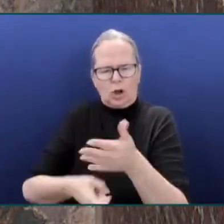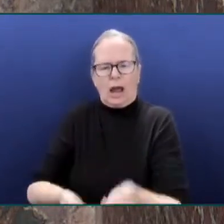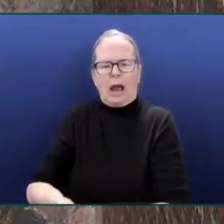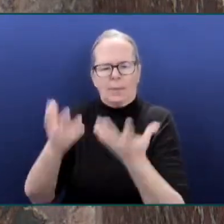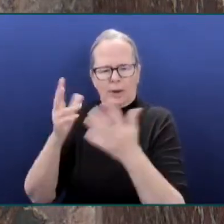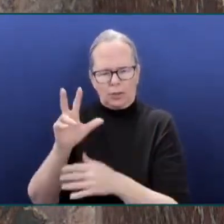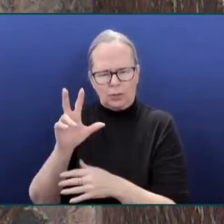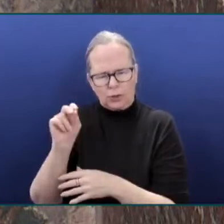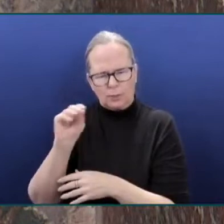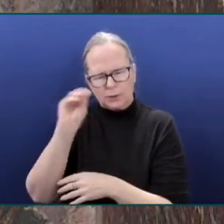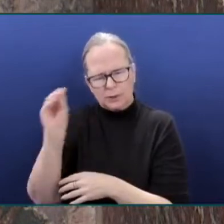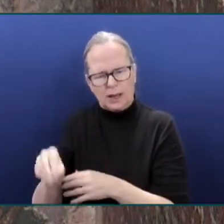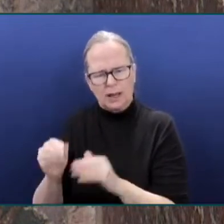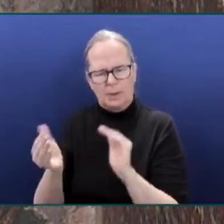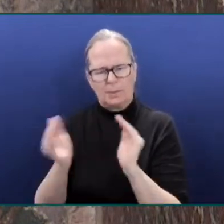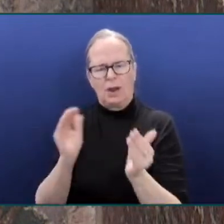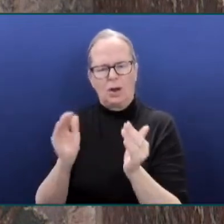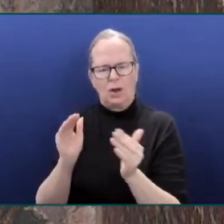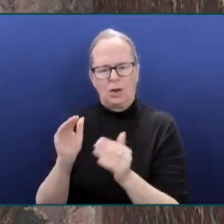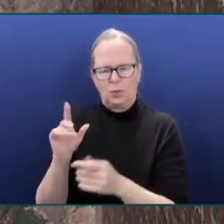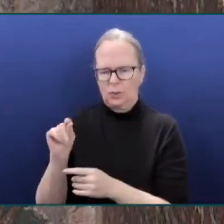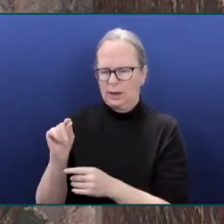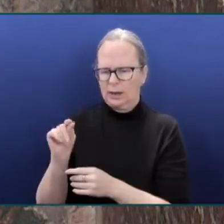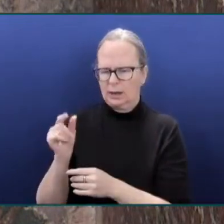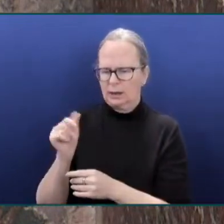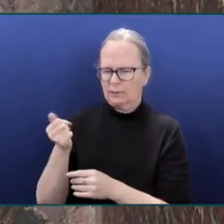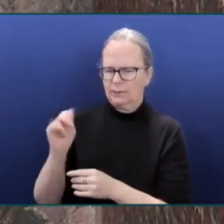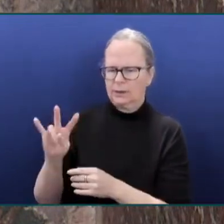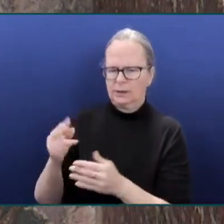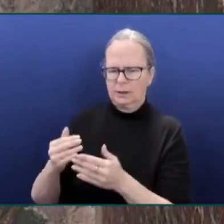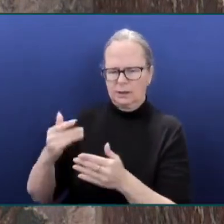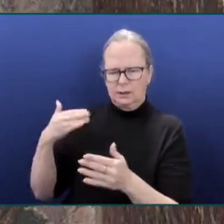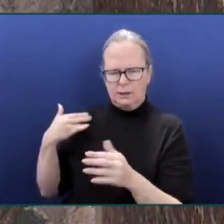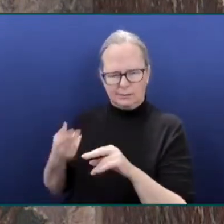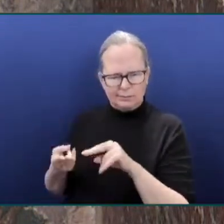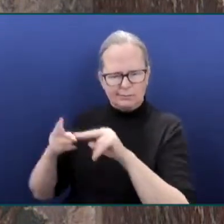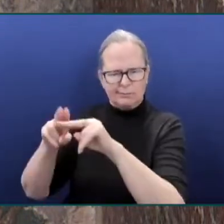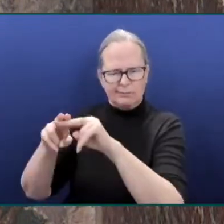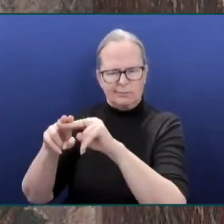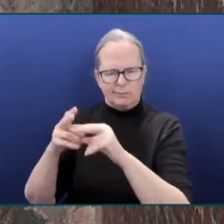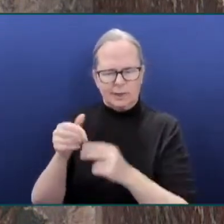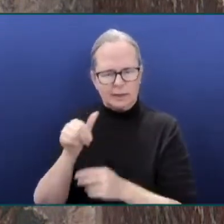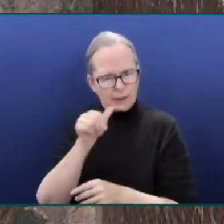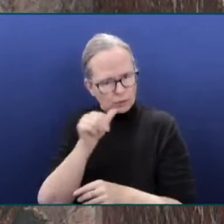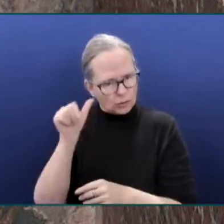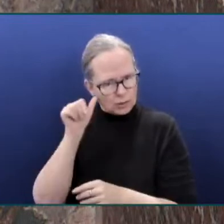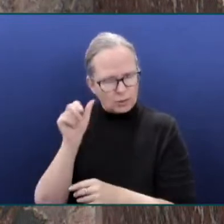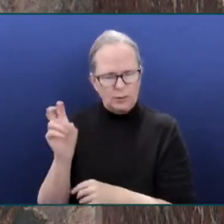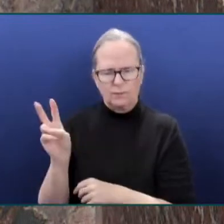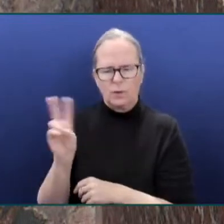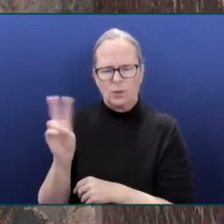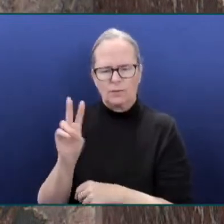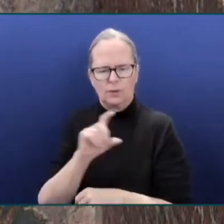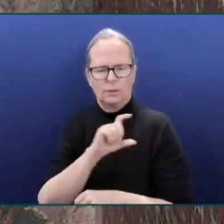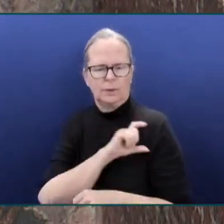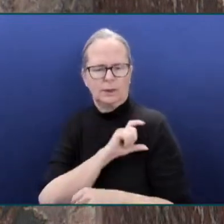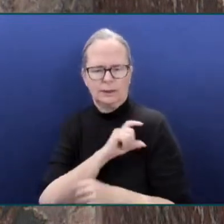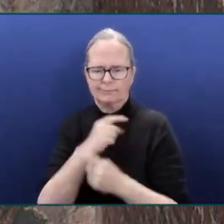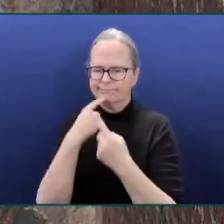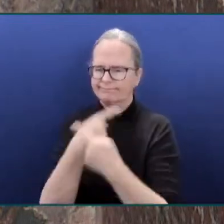average. Yesterday, the VPD announced that despite arresting over 200 people